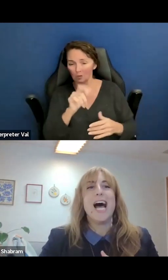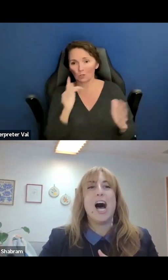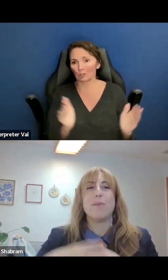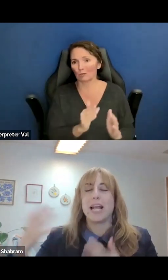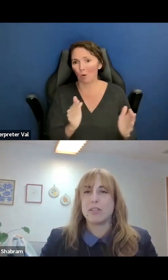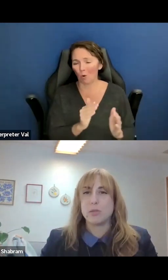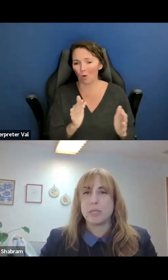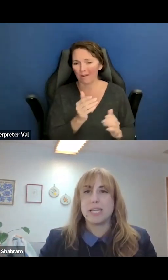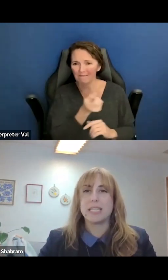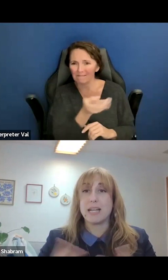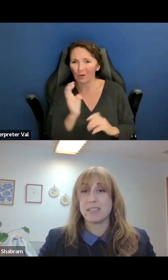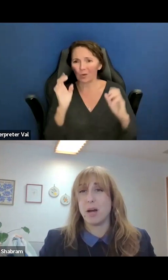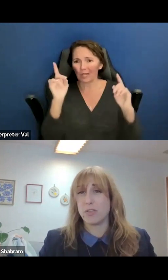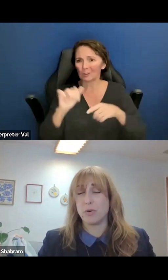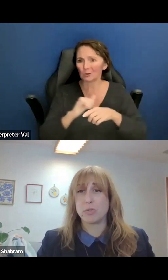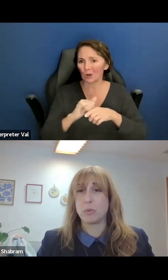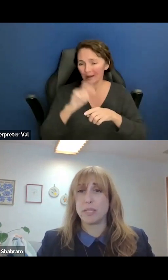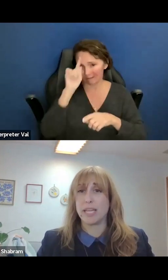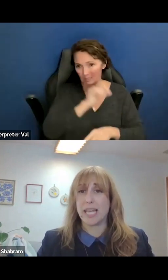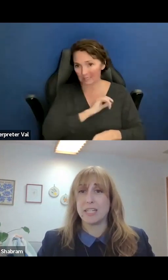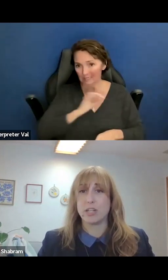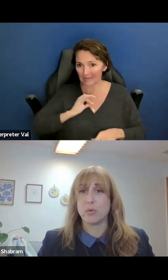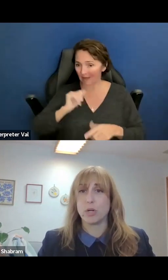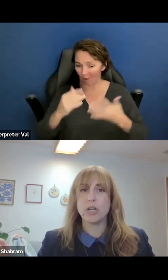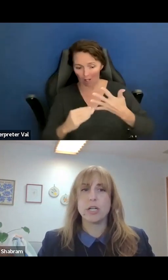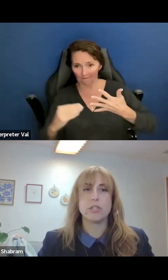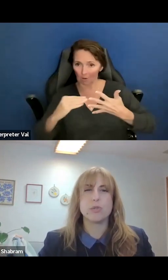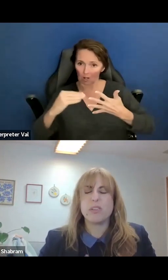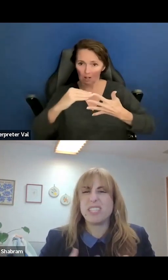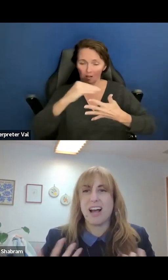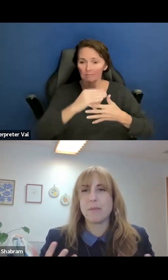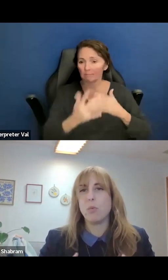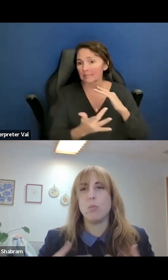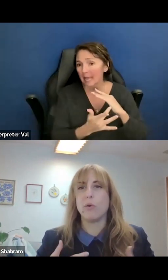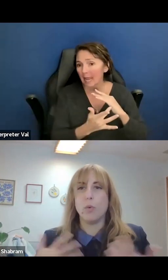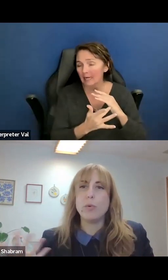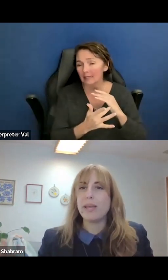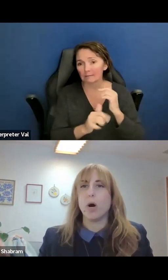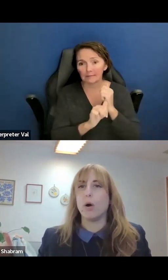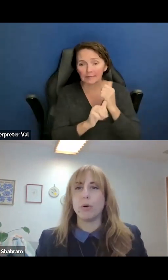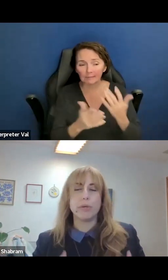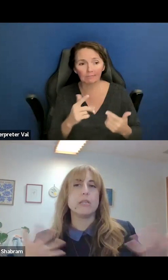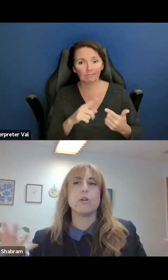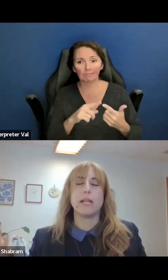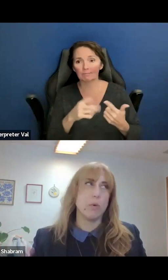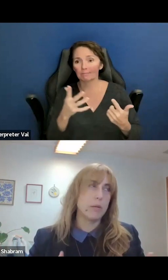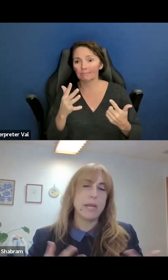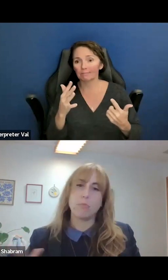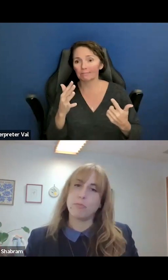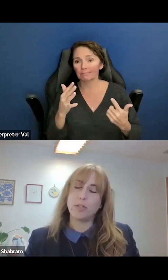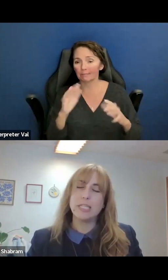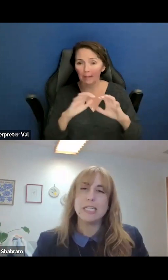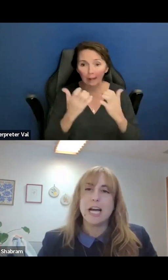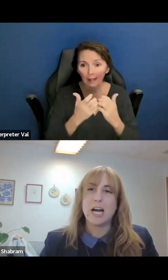board, and the superintendent and some other folks who were really engaged in the work to sort of like talk about what would they want, what would it look like, what